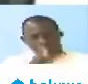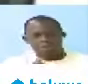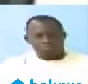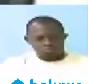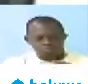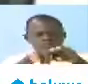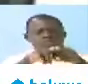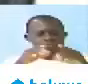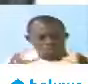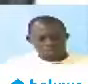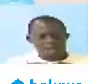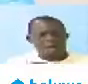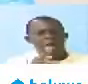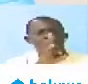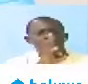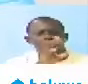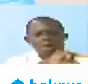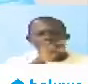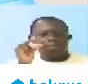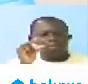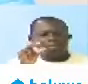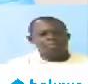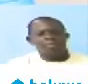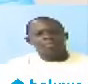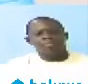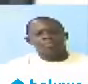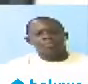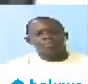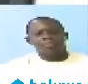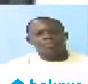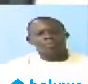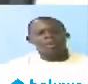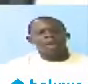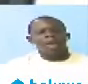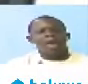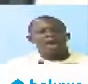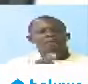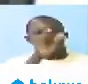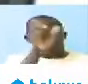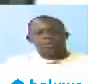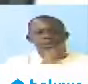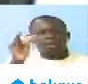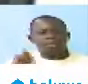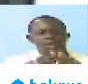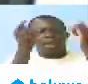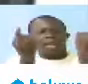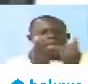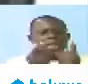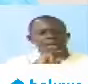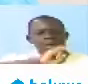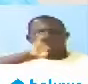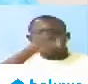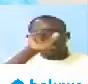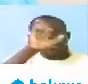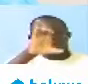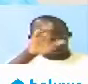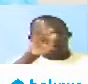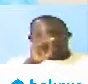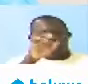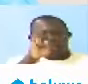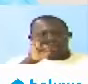Gambians. Like who? Menka Munta Juma Ninjuma. Menka Munta ko General Jackson. People like General Jackson. What's his Gambian name?